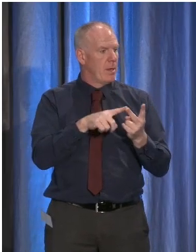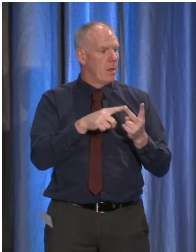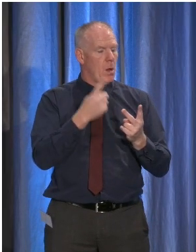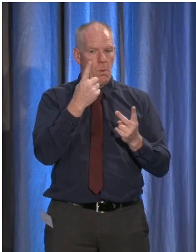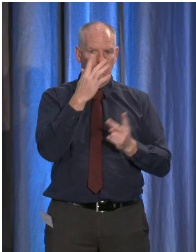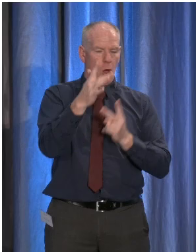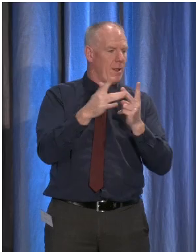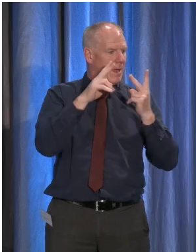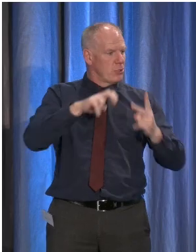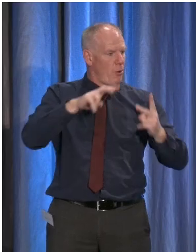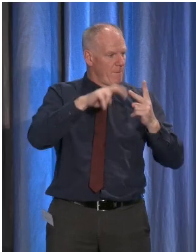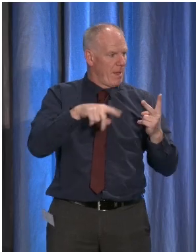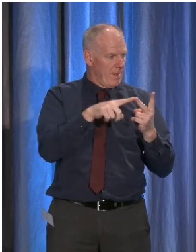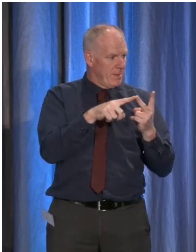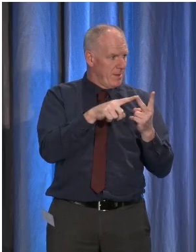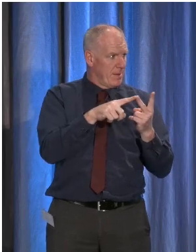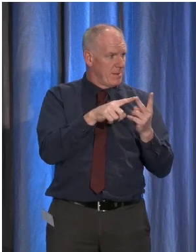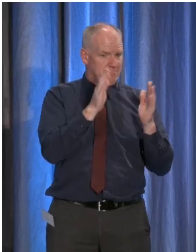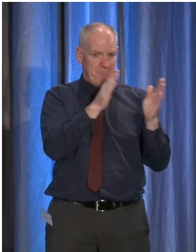online survey,